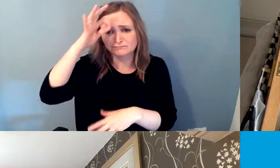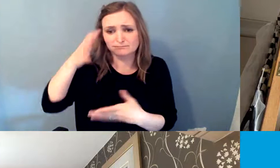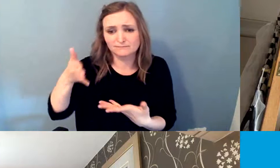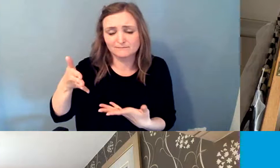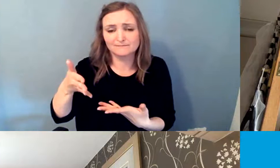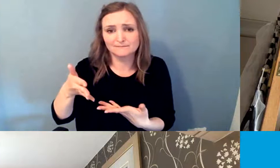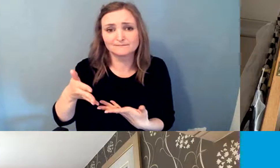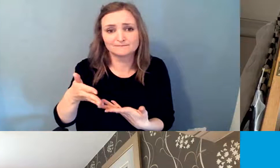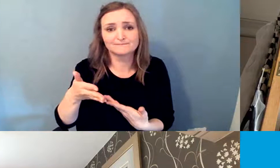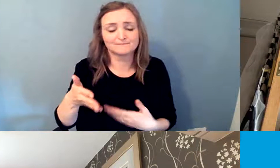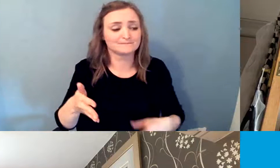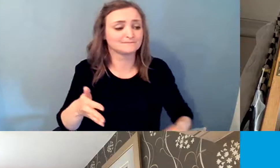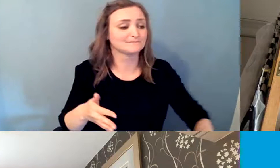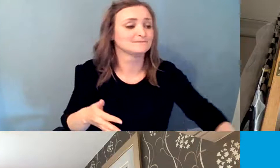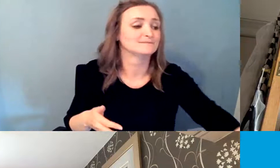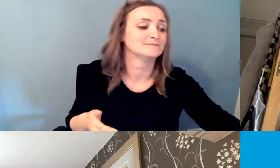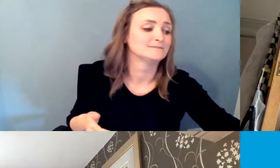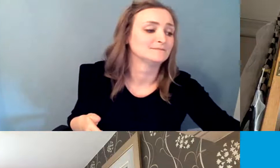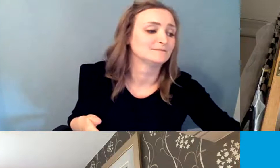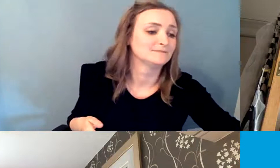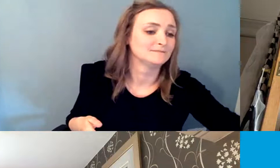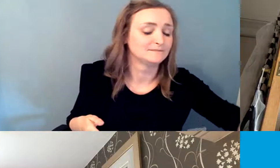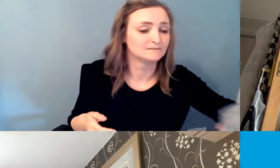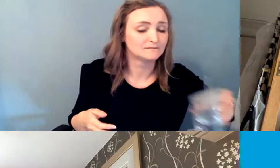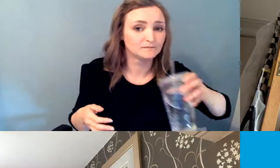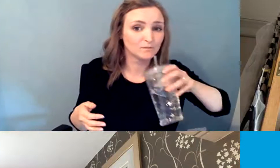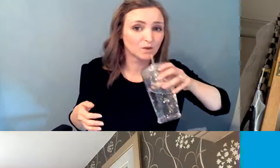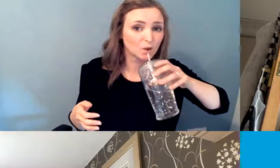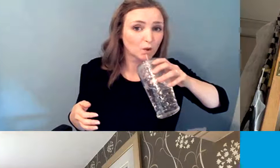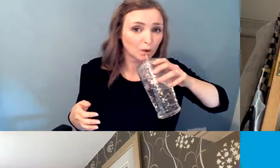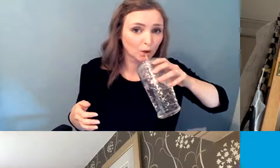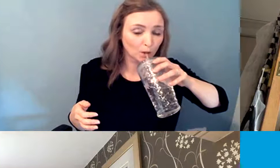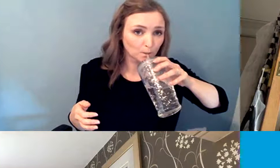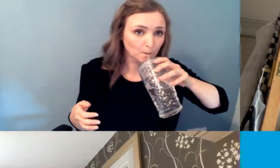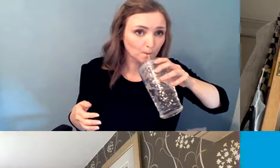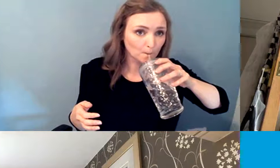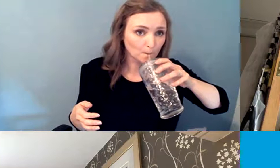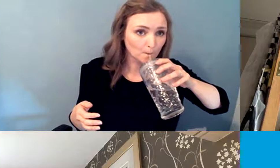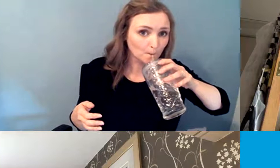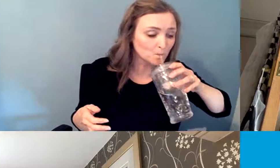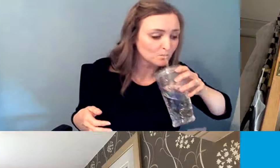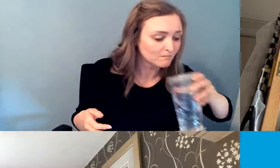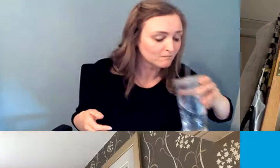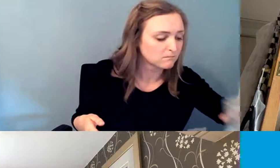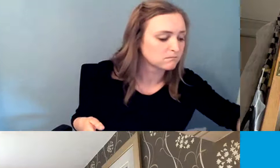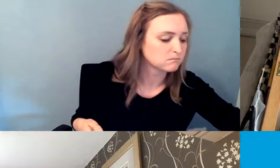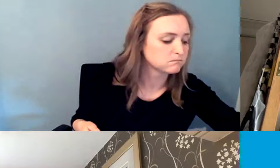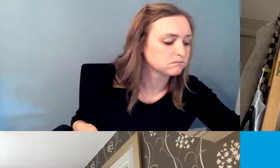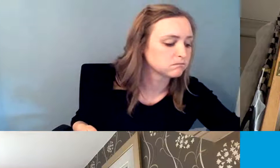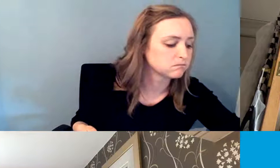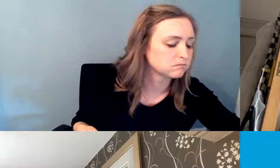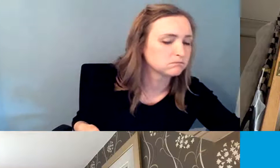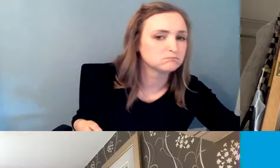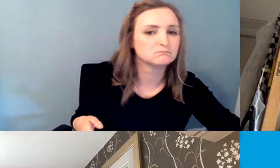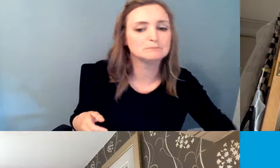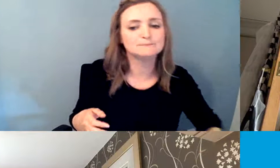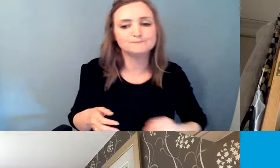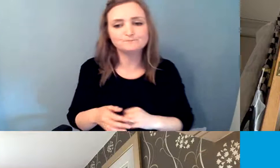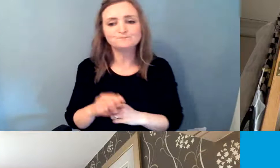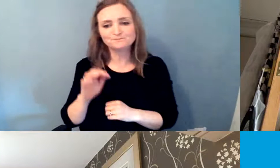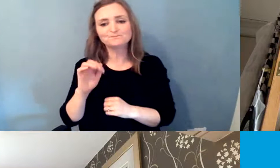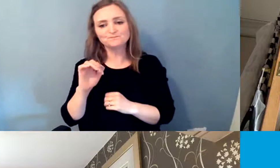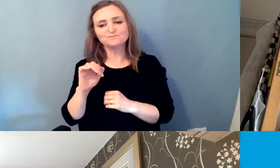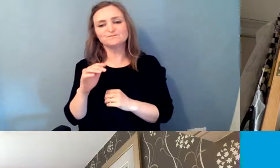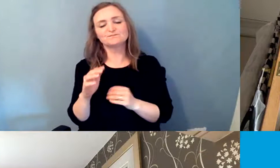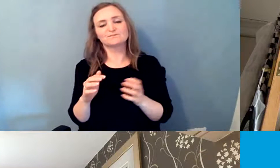There is over the course of the pandemic, obviously there's been a lot of transformation in the way that we communicate, and a lot of that has